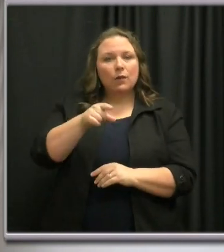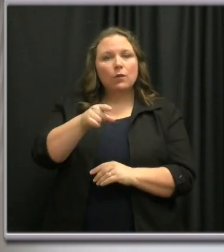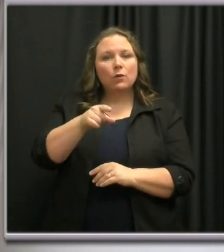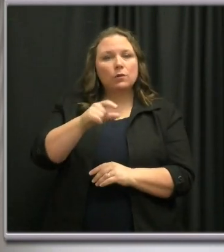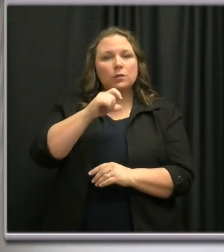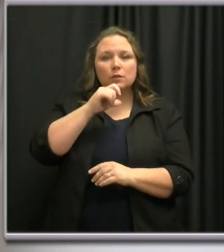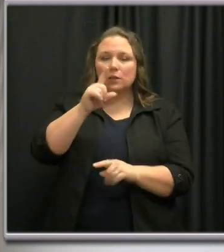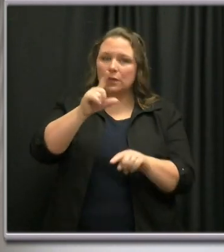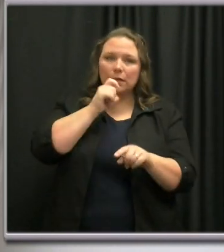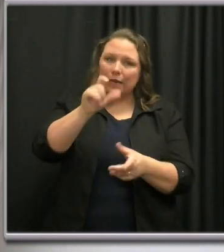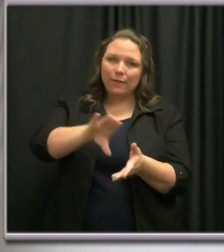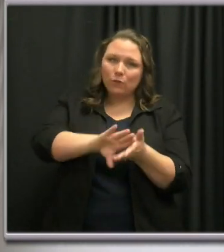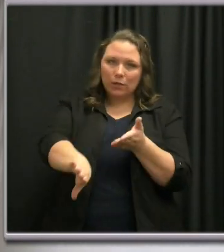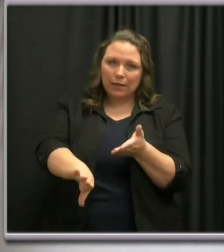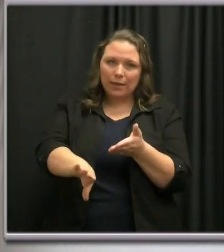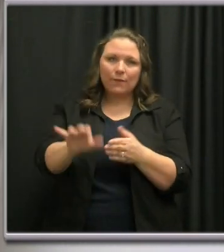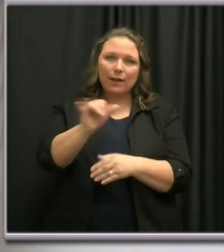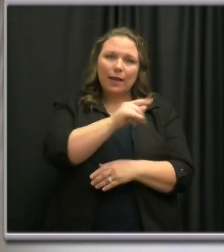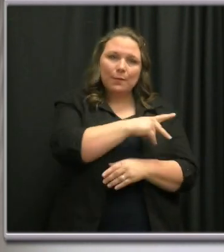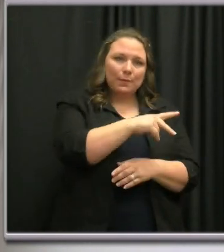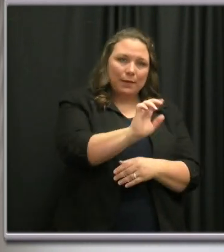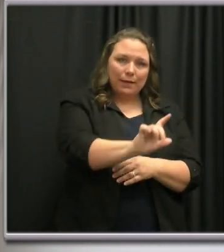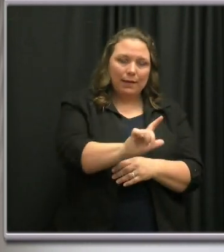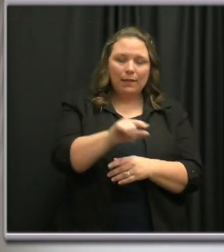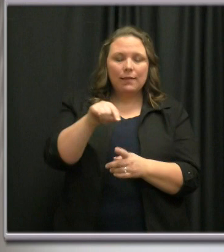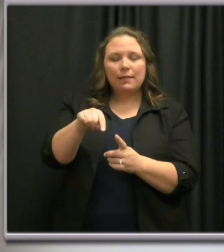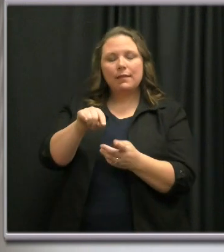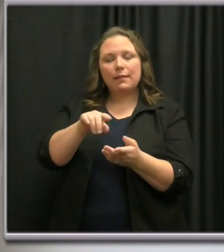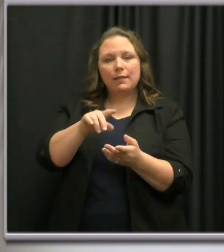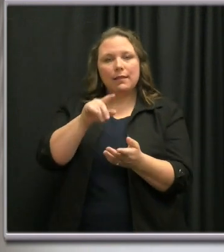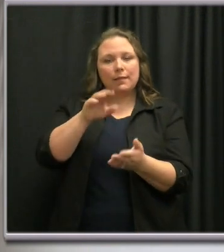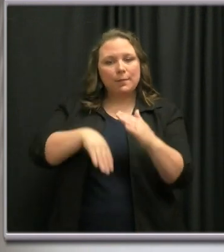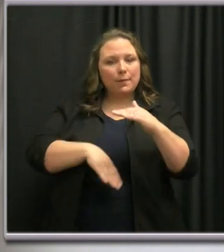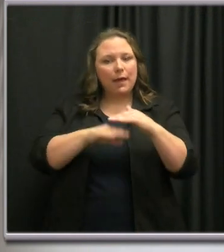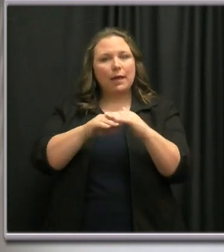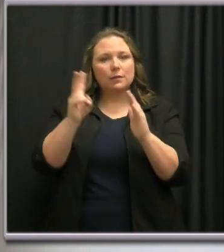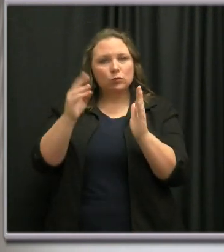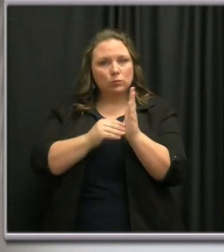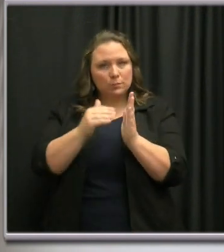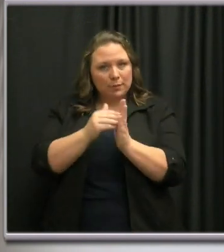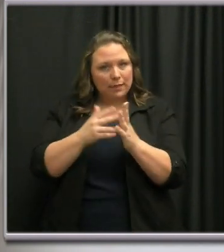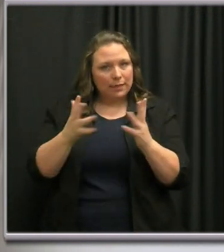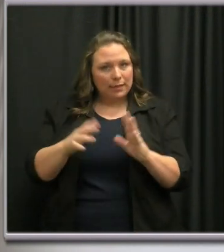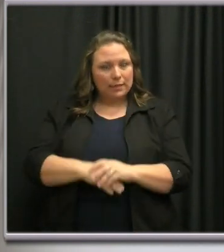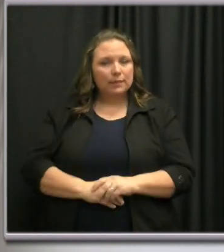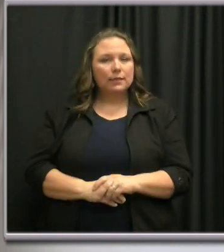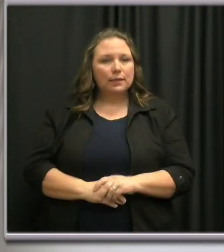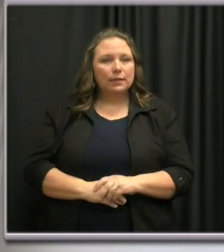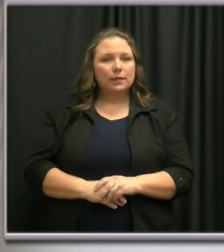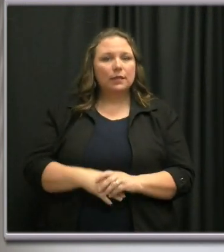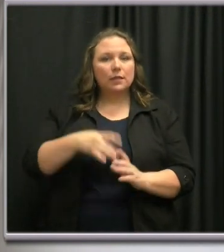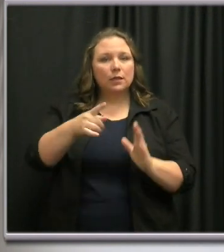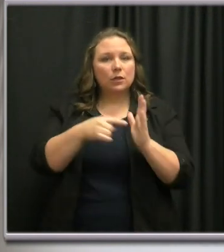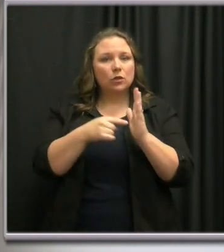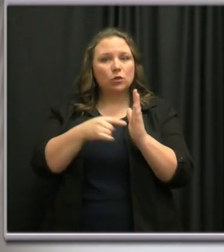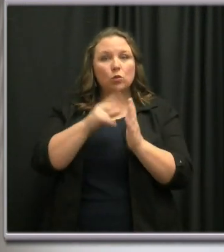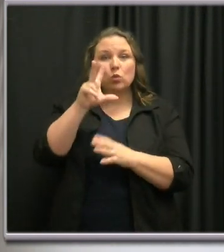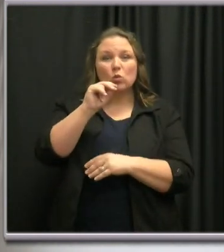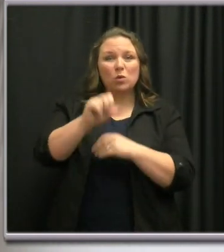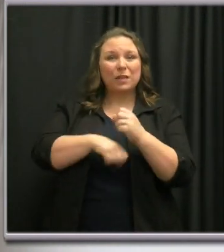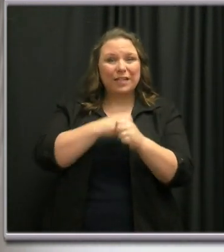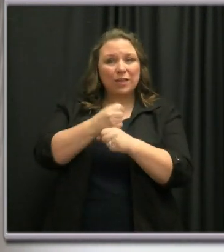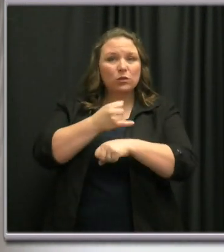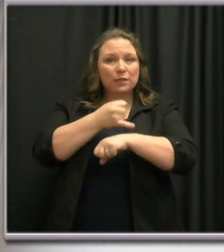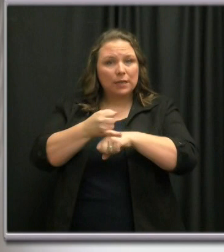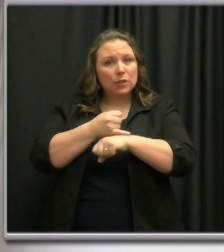not forgivable like that. The PPPLs, the maximum loan size is $2 million, and they're due in 30 years. Interest rates